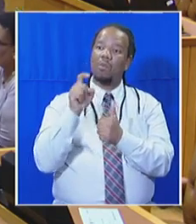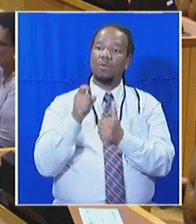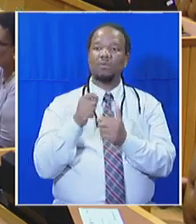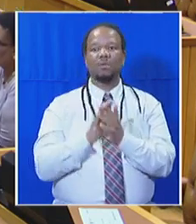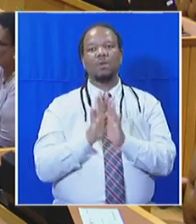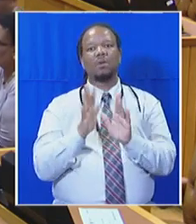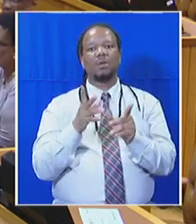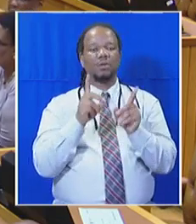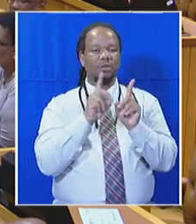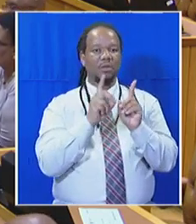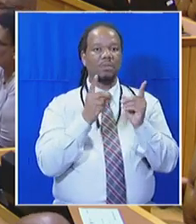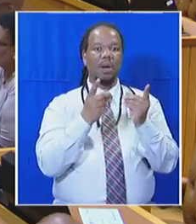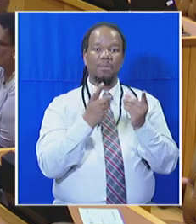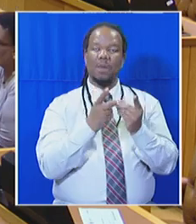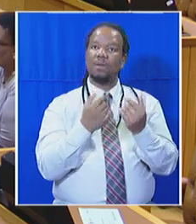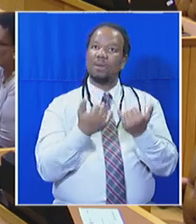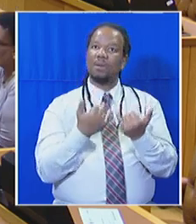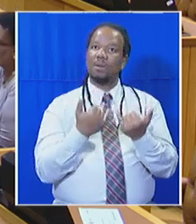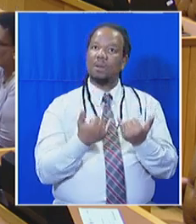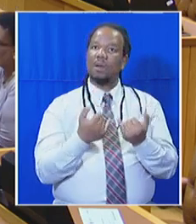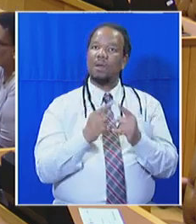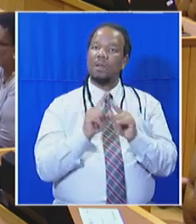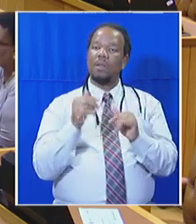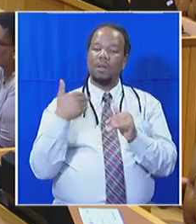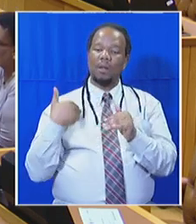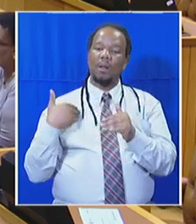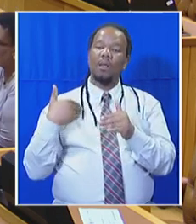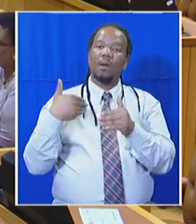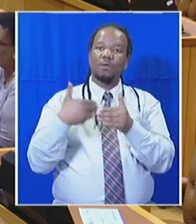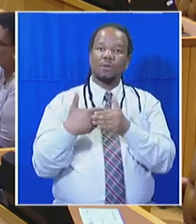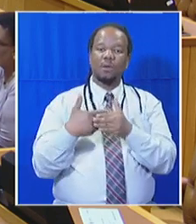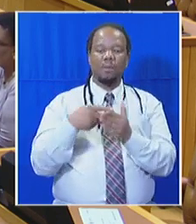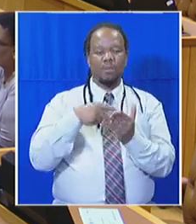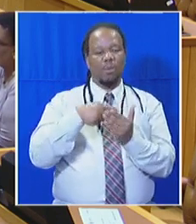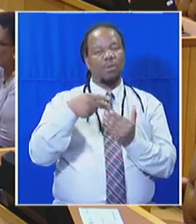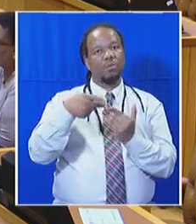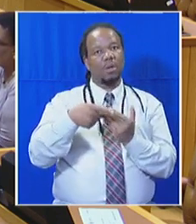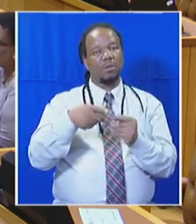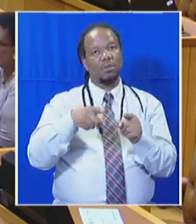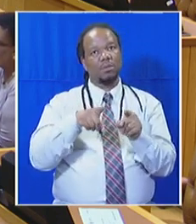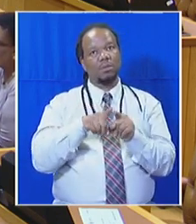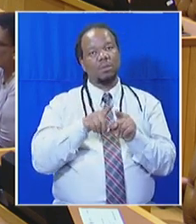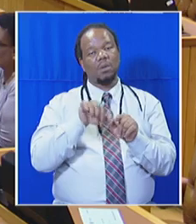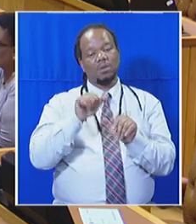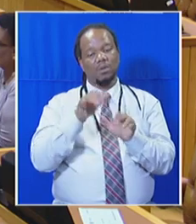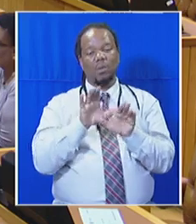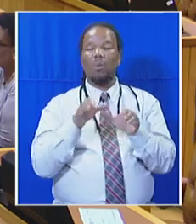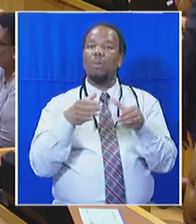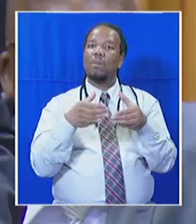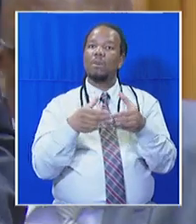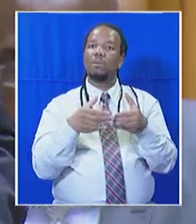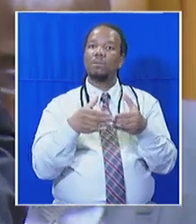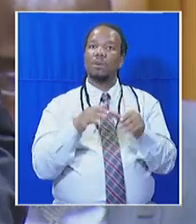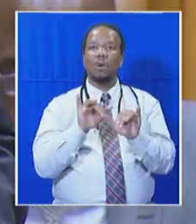My department implements the legacy projects through formal project steering committee comprising of